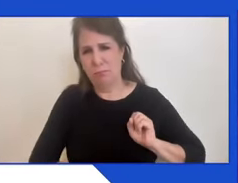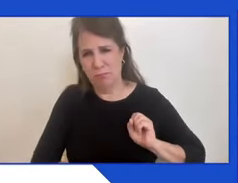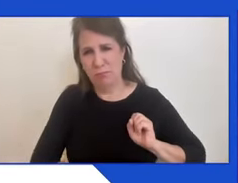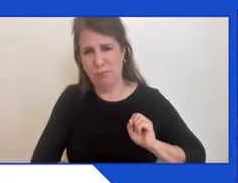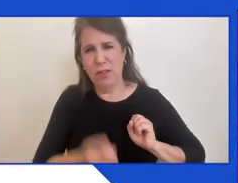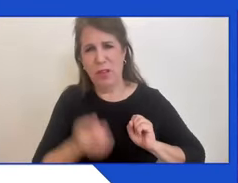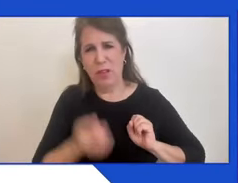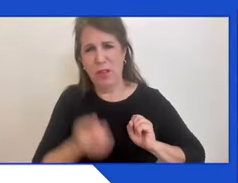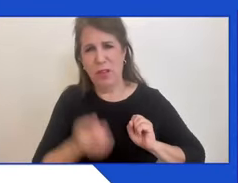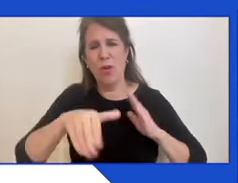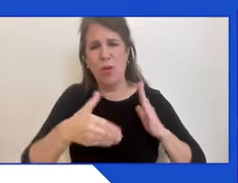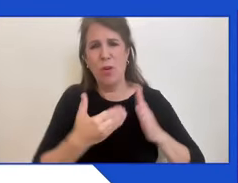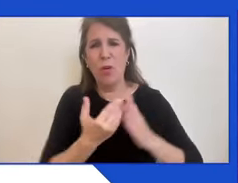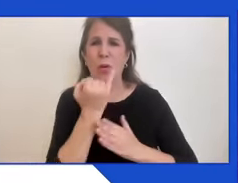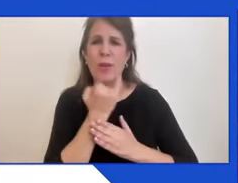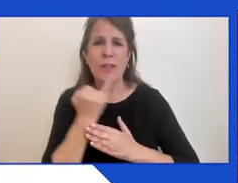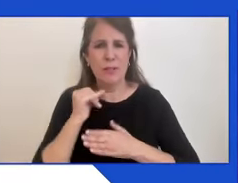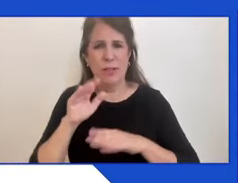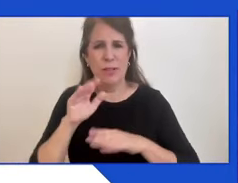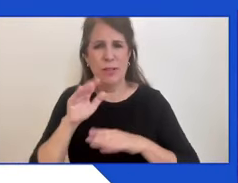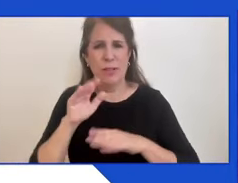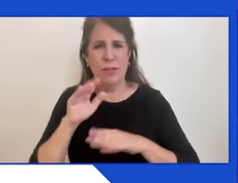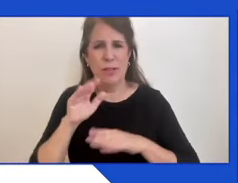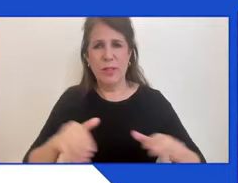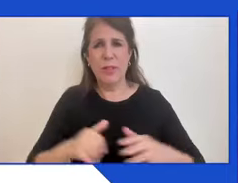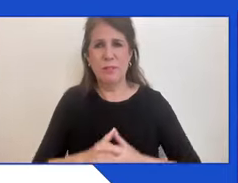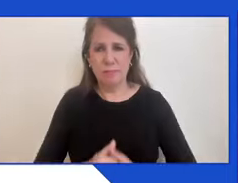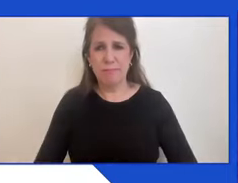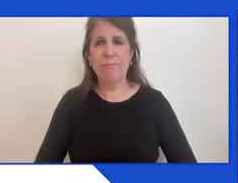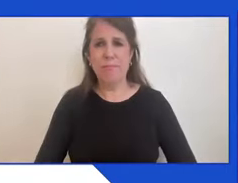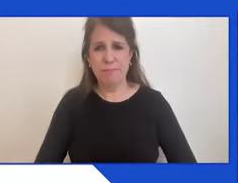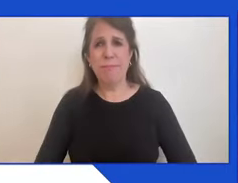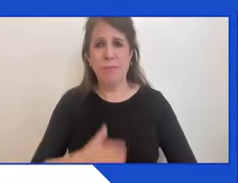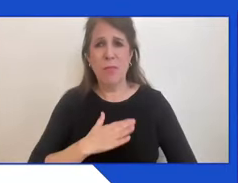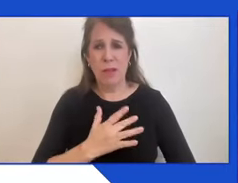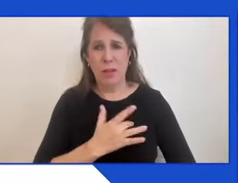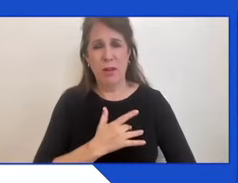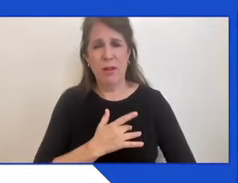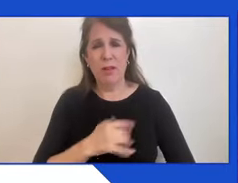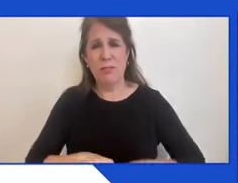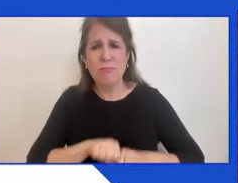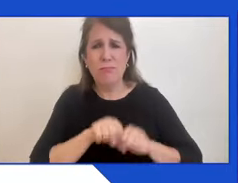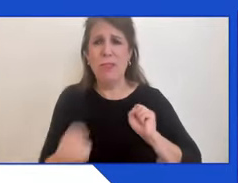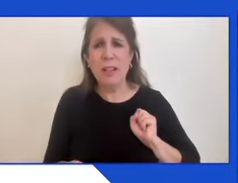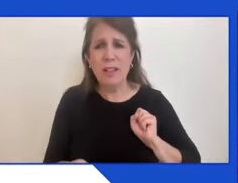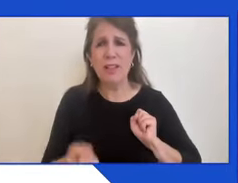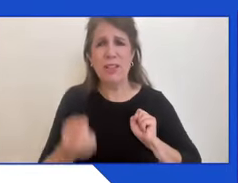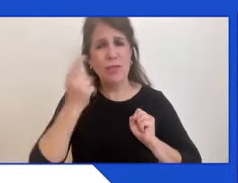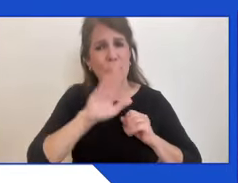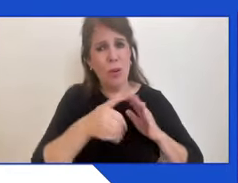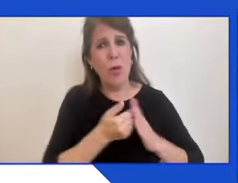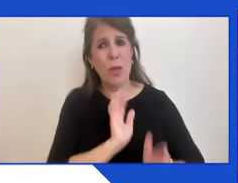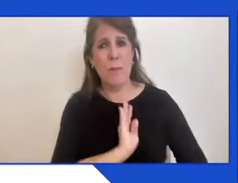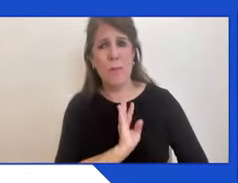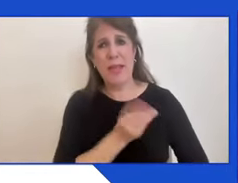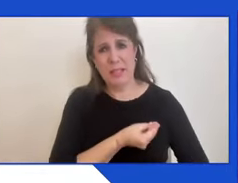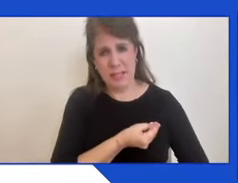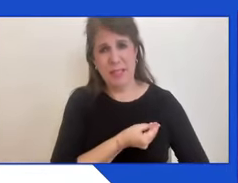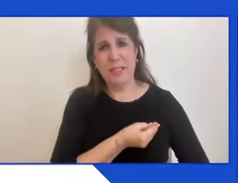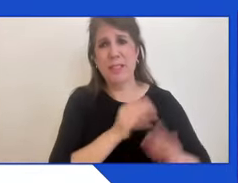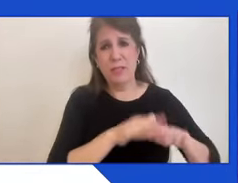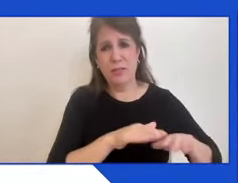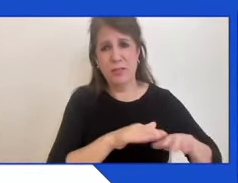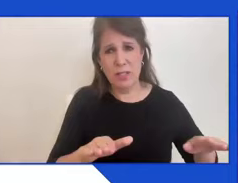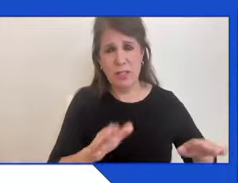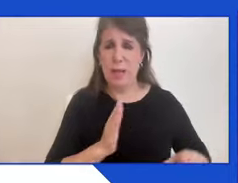the Israeli children. My heart breaks for all the Palestinian children. And my